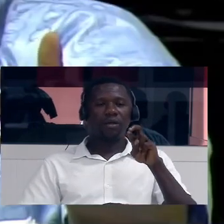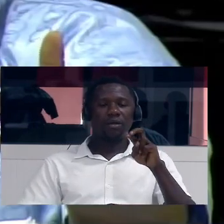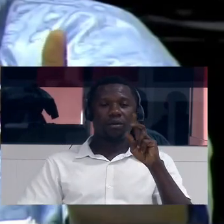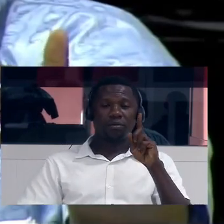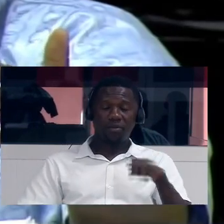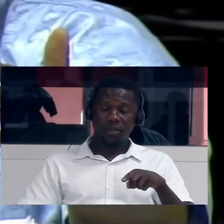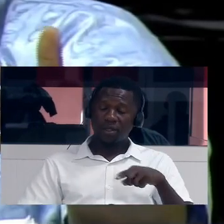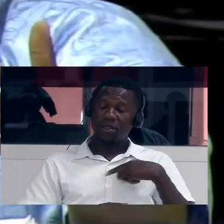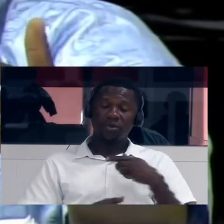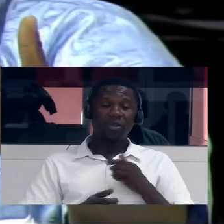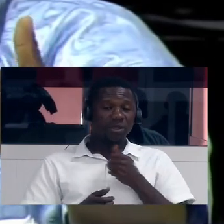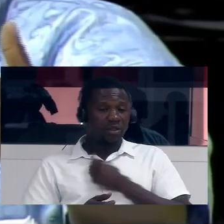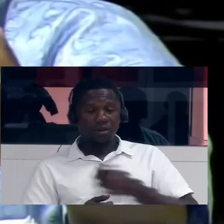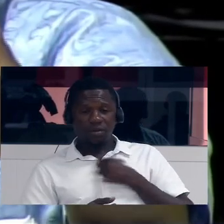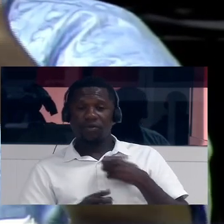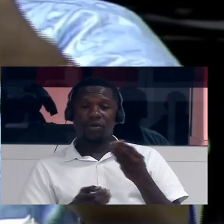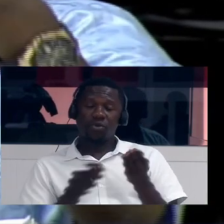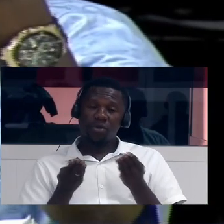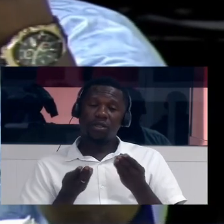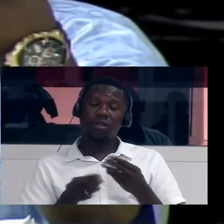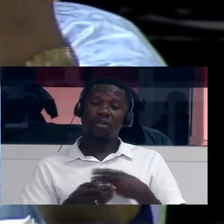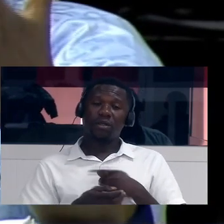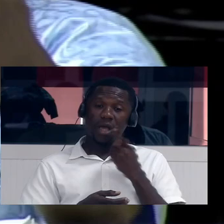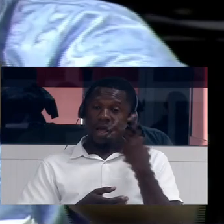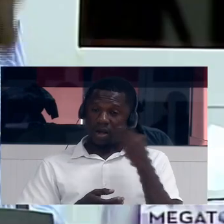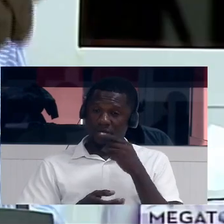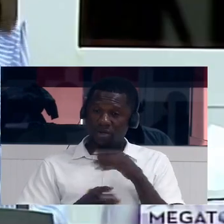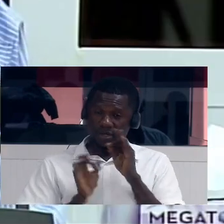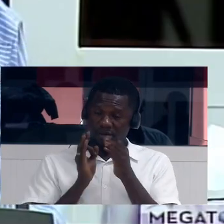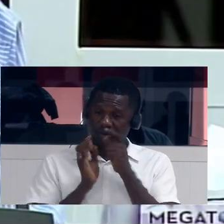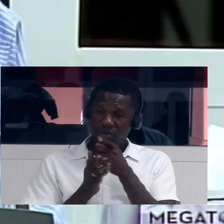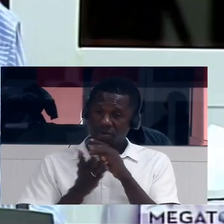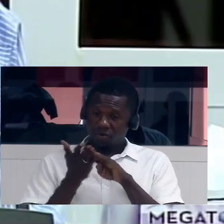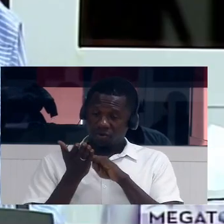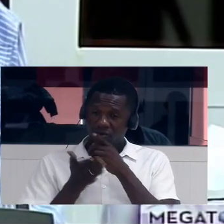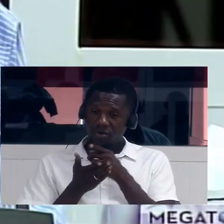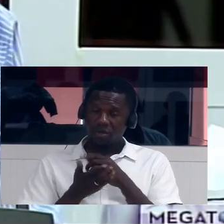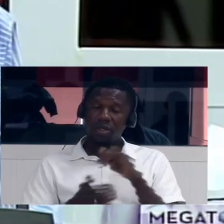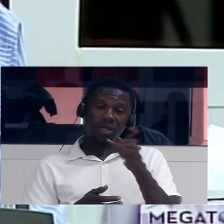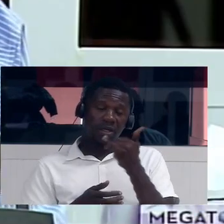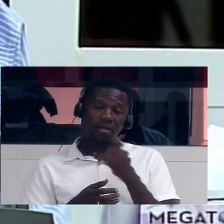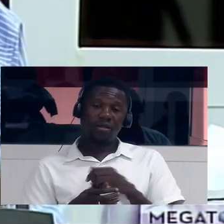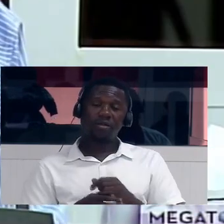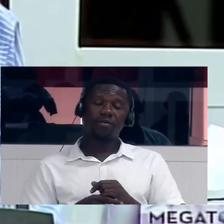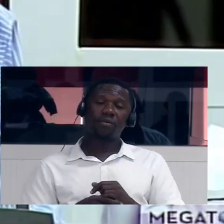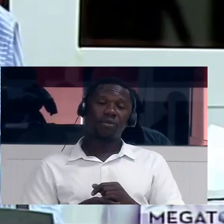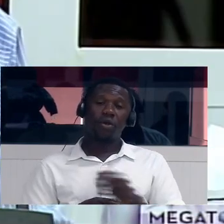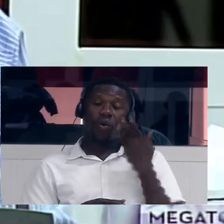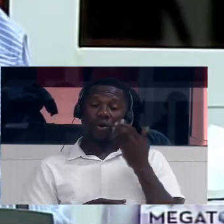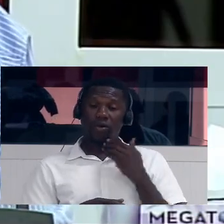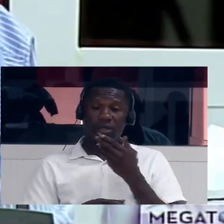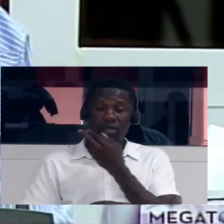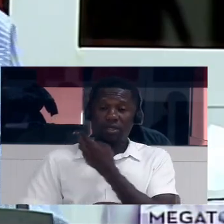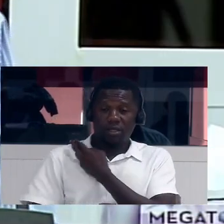were perceived? Of course. Okay. And when I was relieved of my duties, the very day, I'm